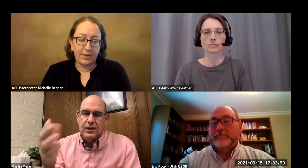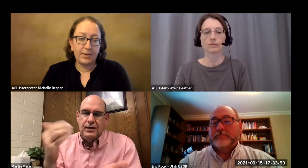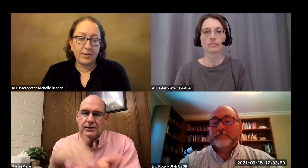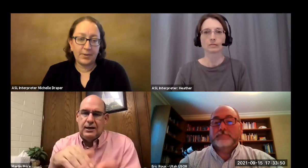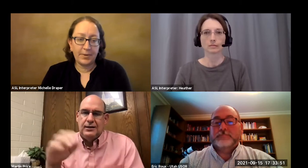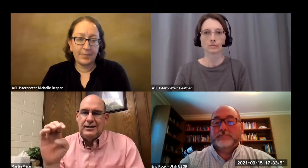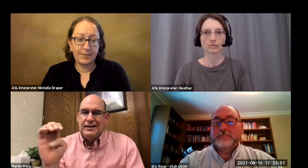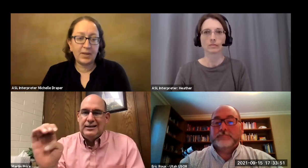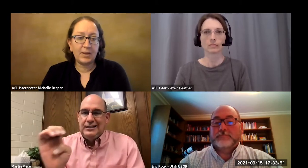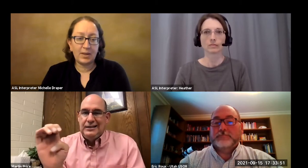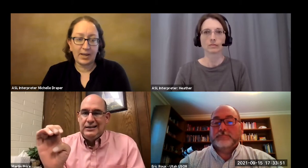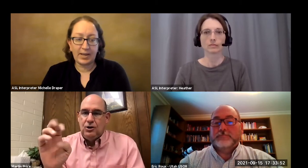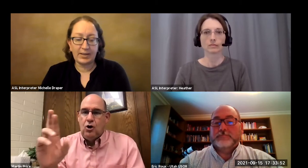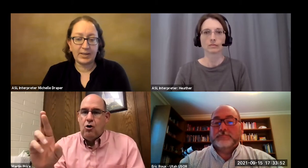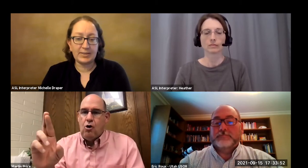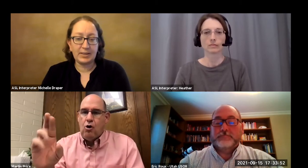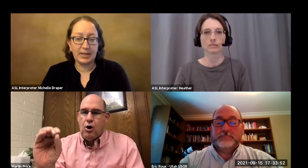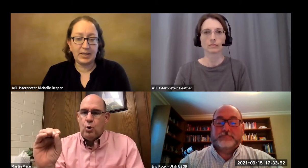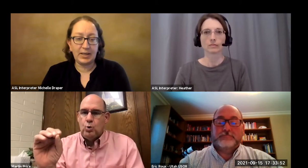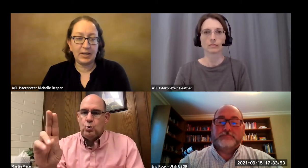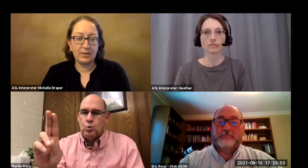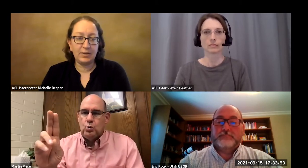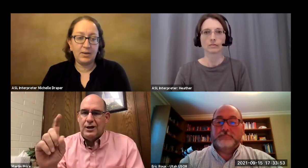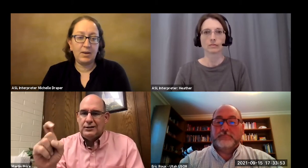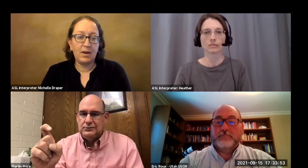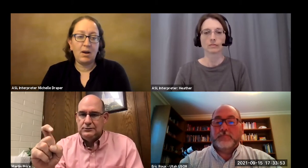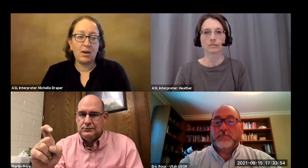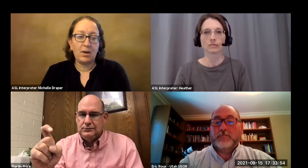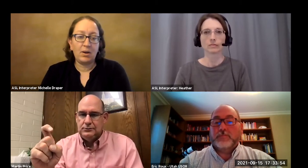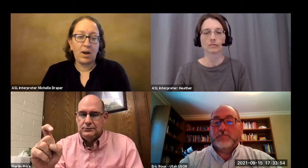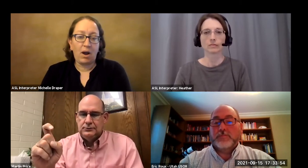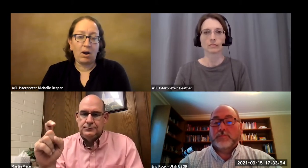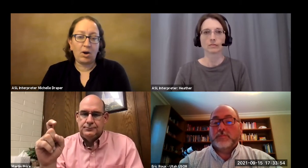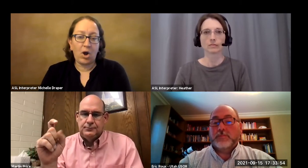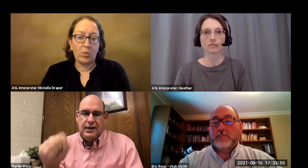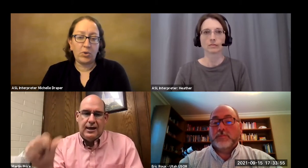utah.gov. Again, that's